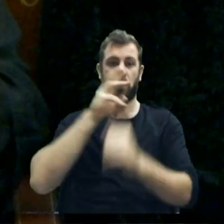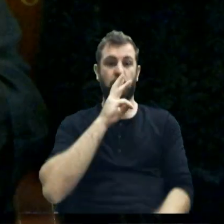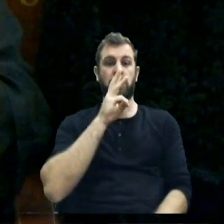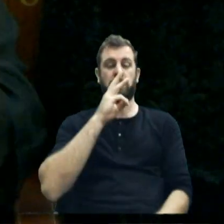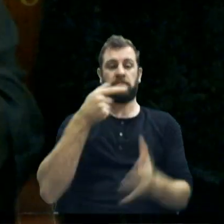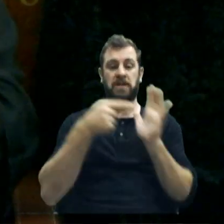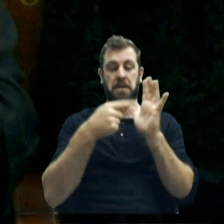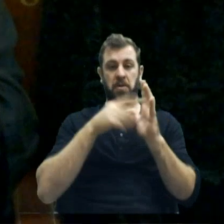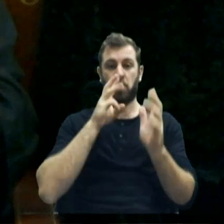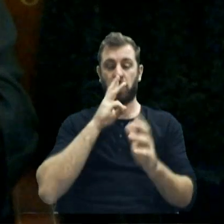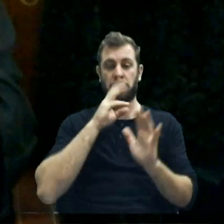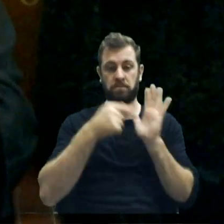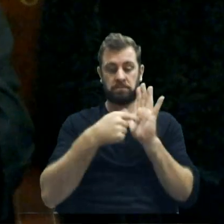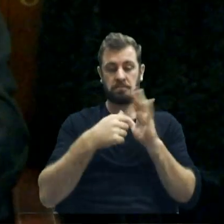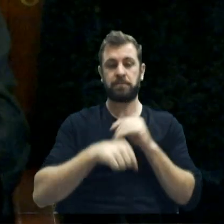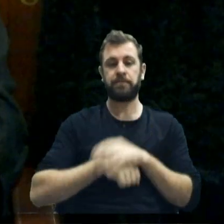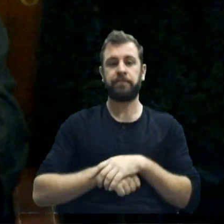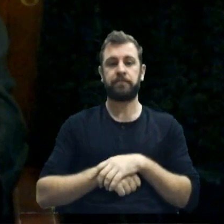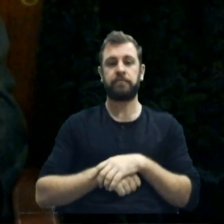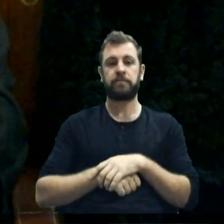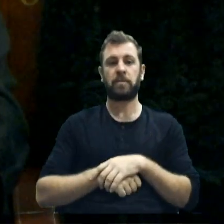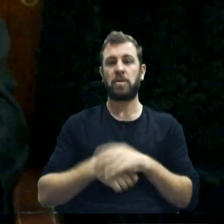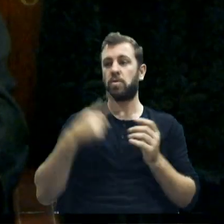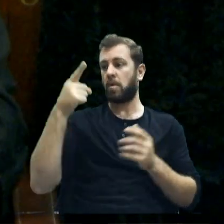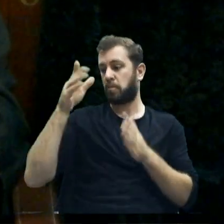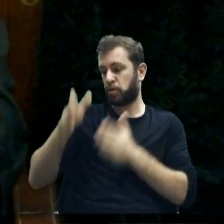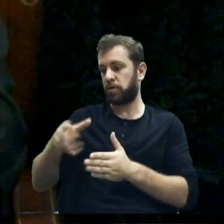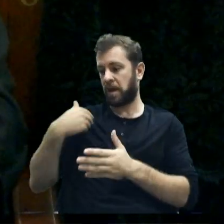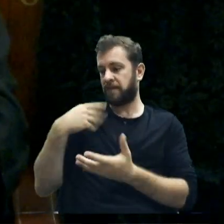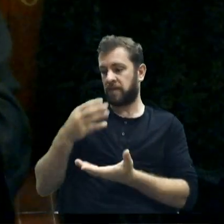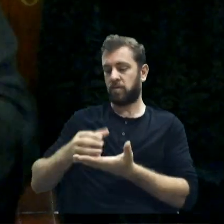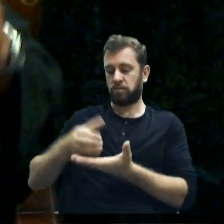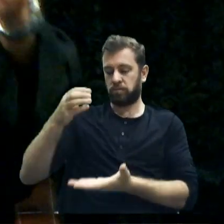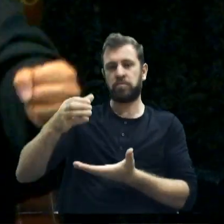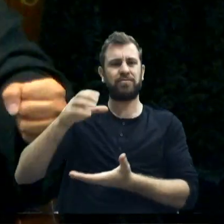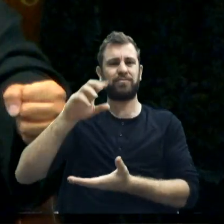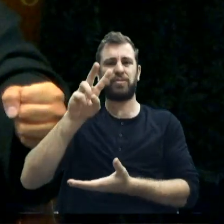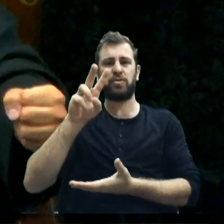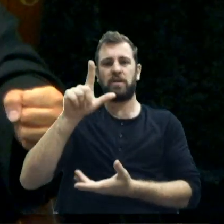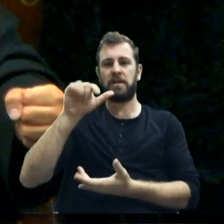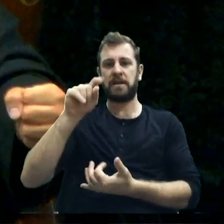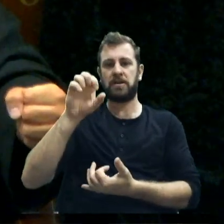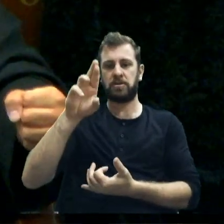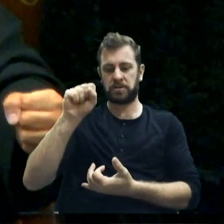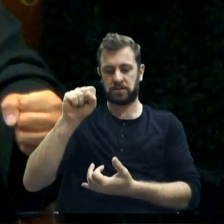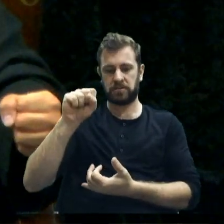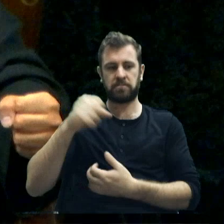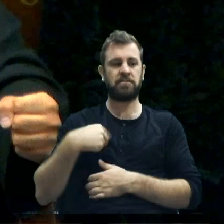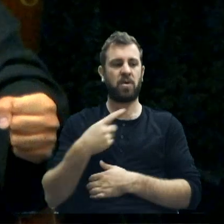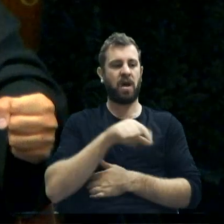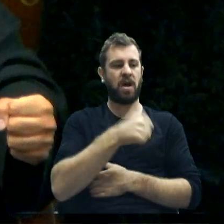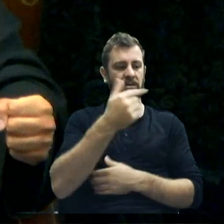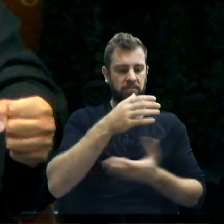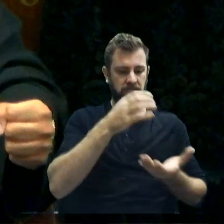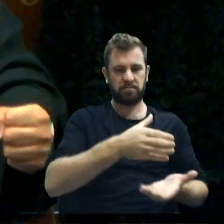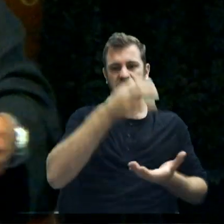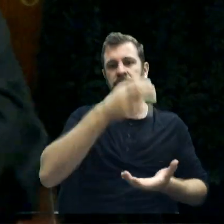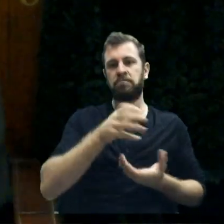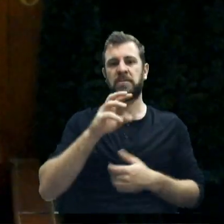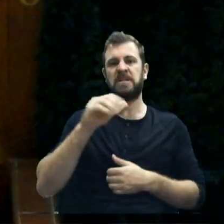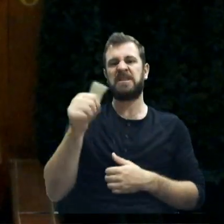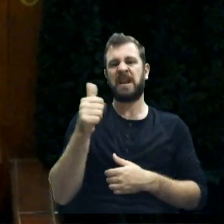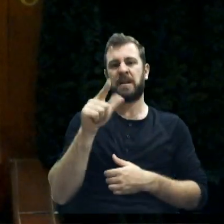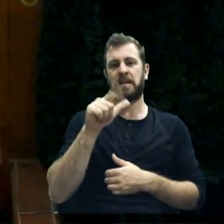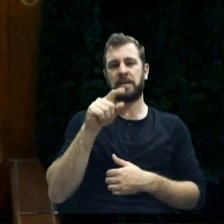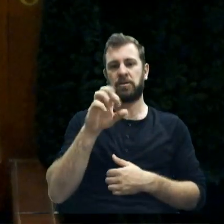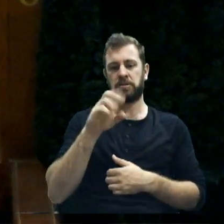The person has one jug of water that's, let's say, is 2 liters, and one jug is 10 liters. And the man